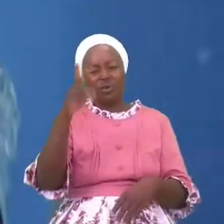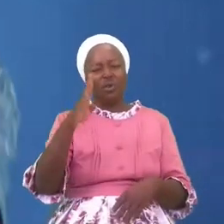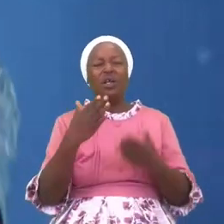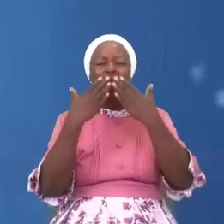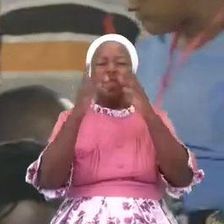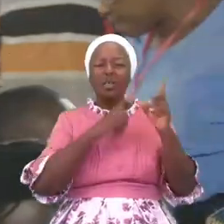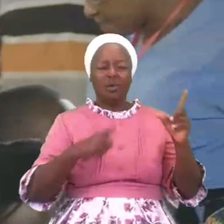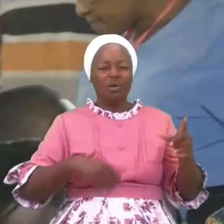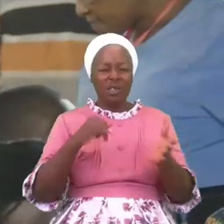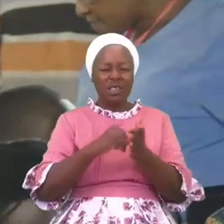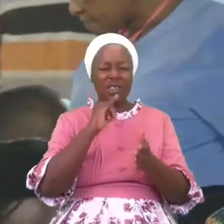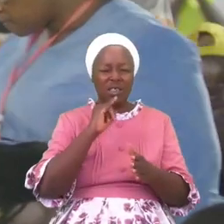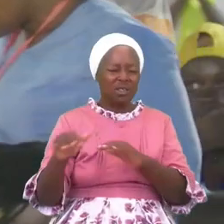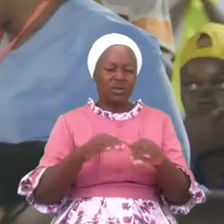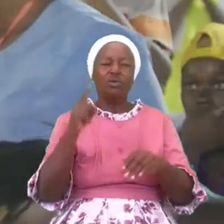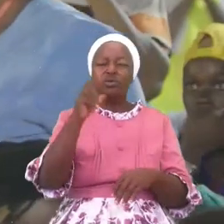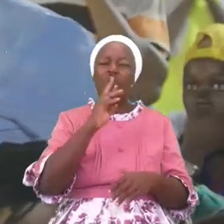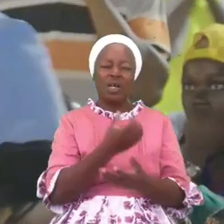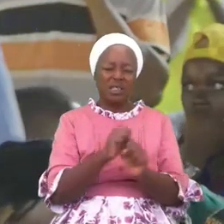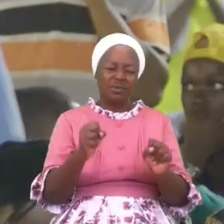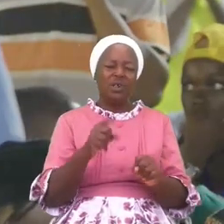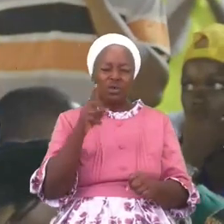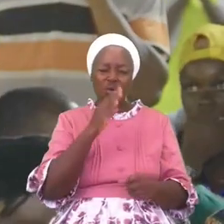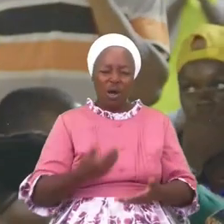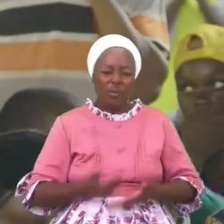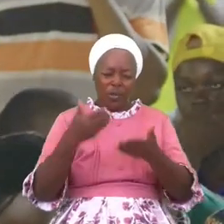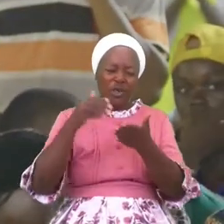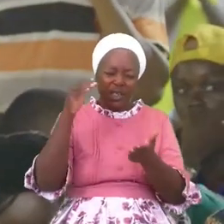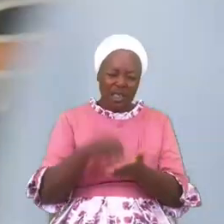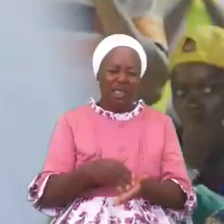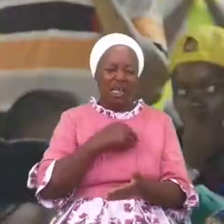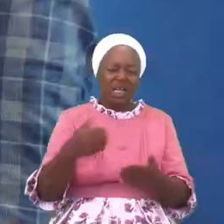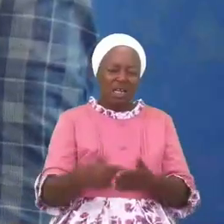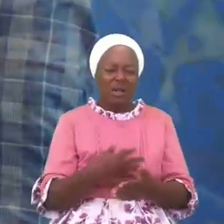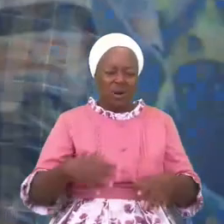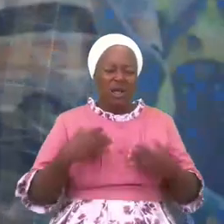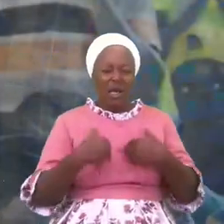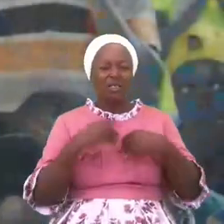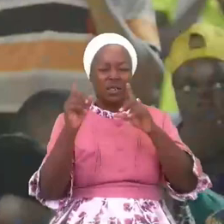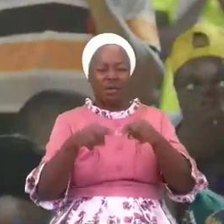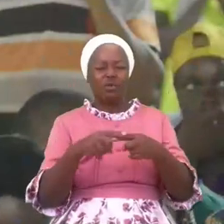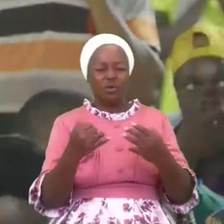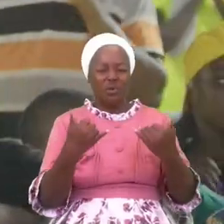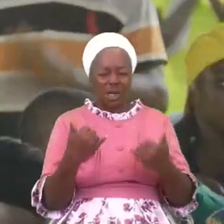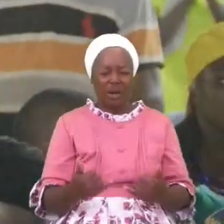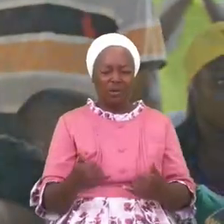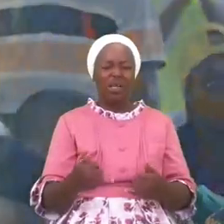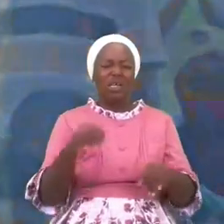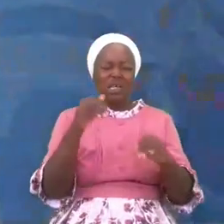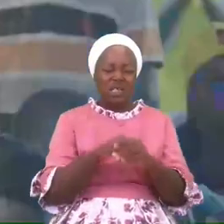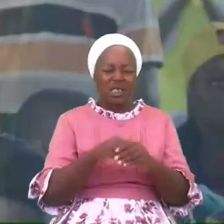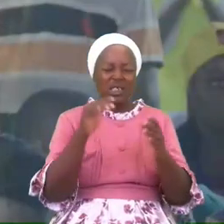born again. A new life has come to you now. In Jesus' name we pray.